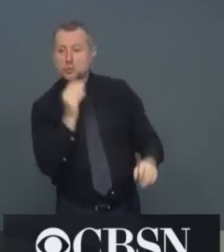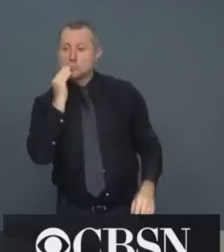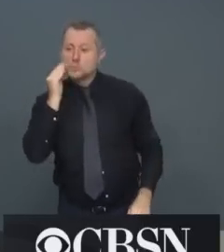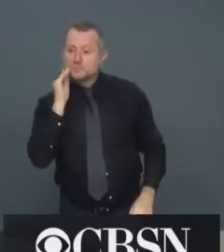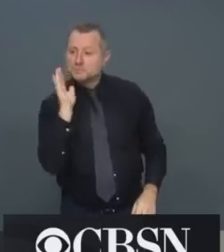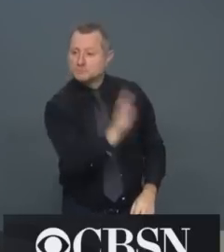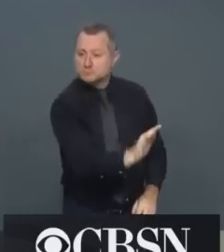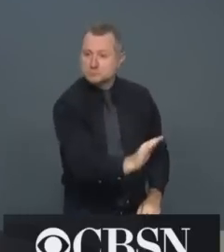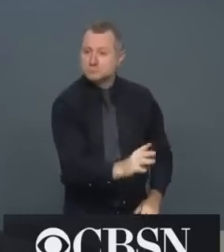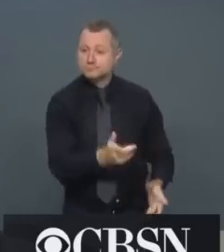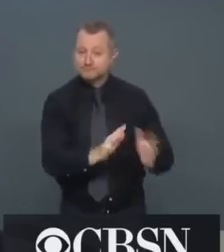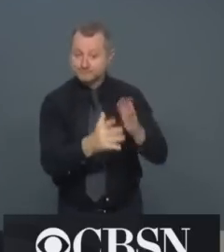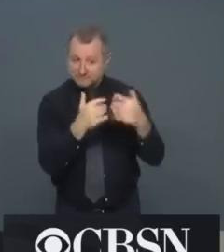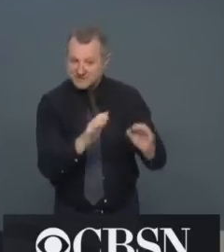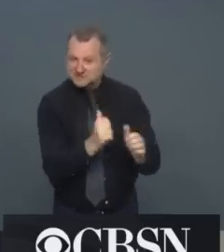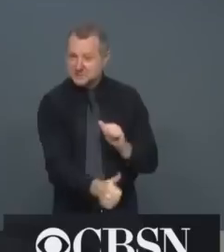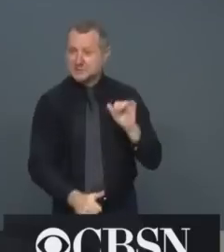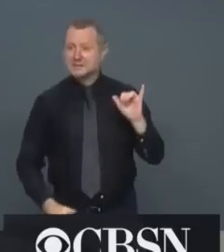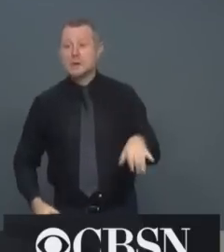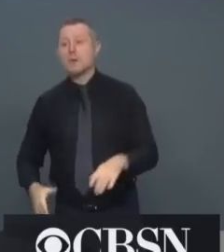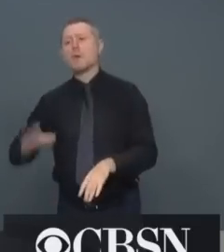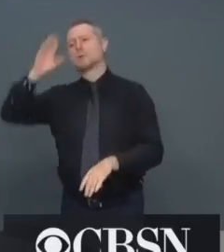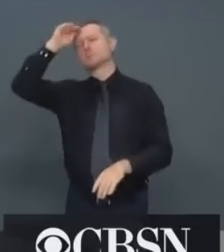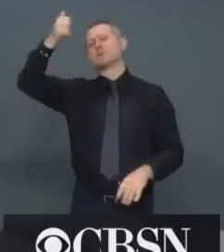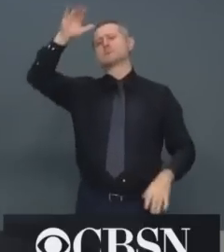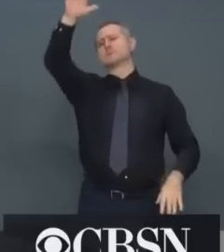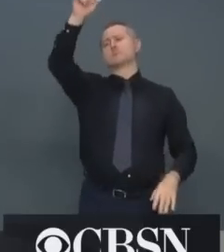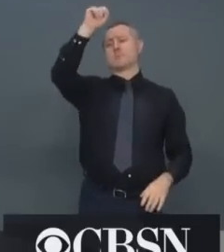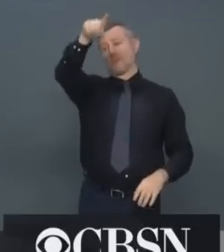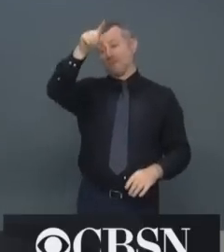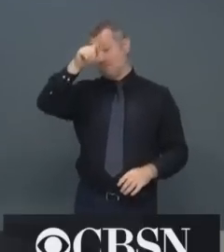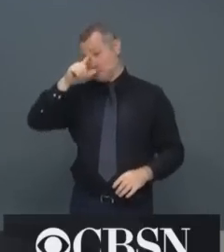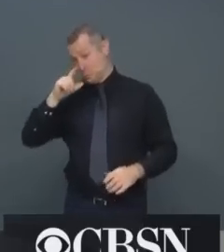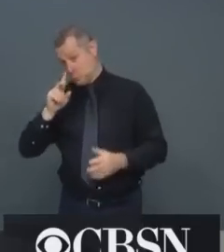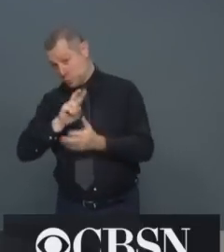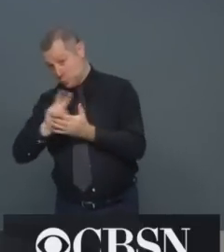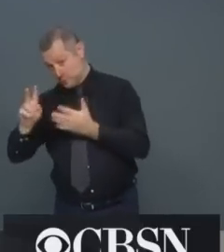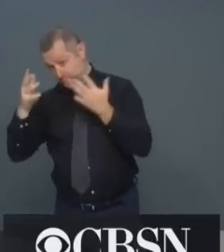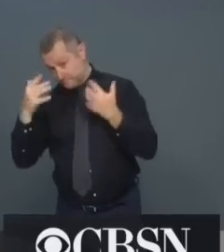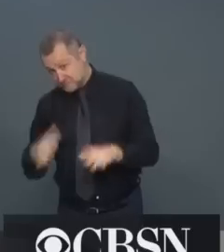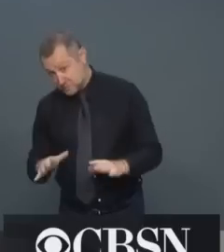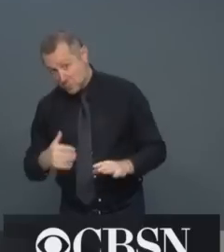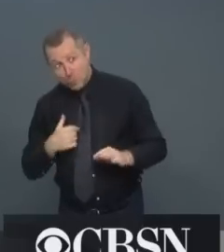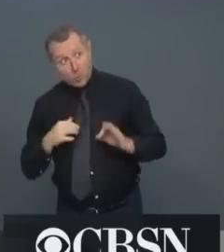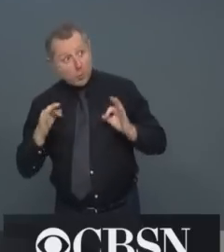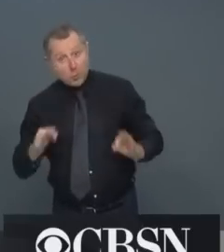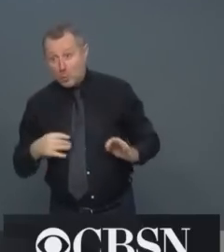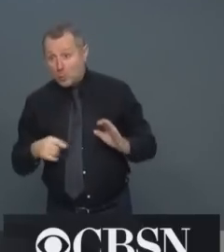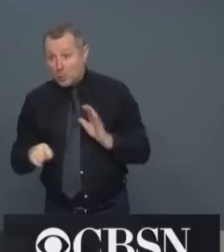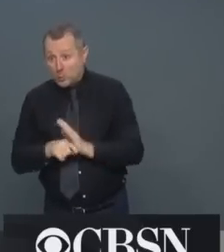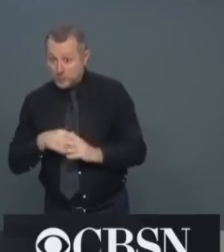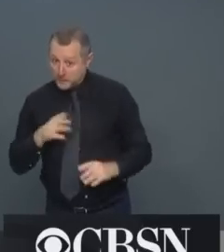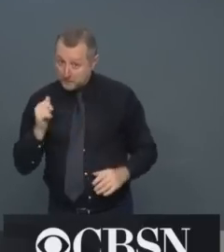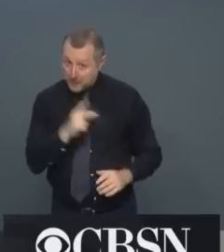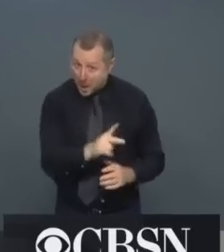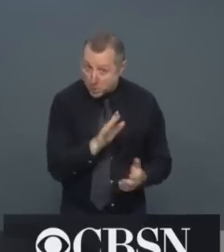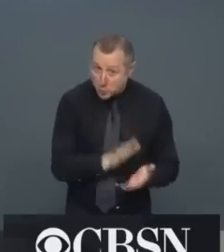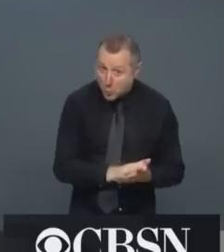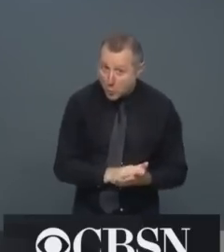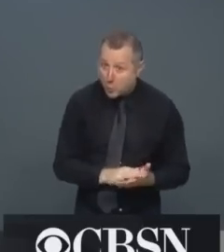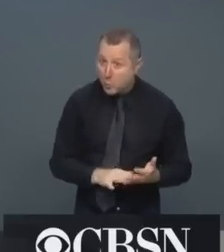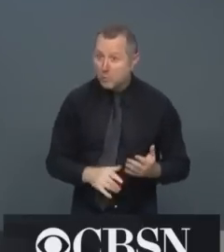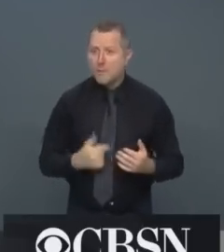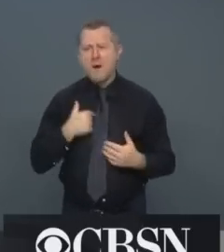has passed. Should he or she be permitted to go back if there's no negative test? Well, as we've always said, that after a 14-day